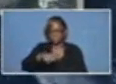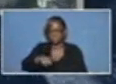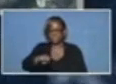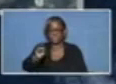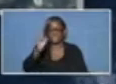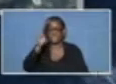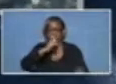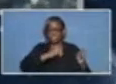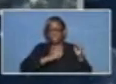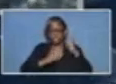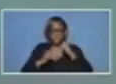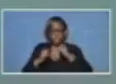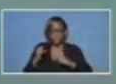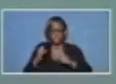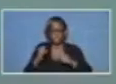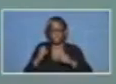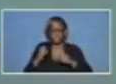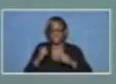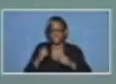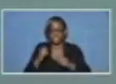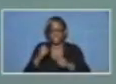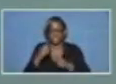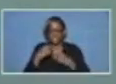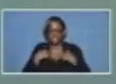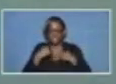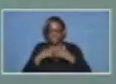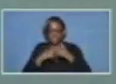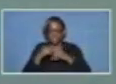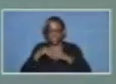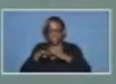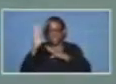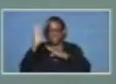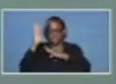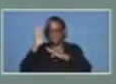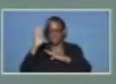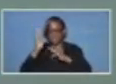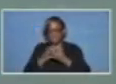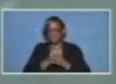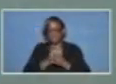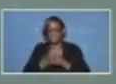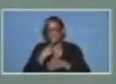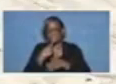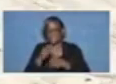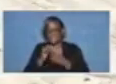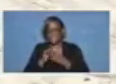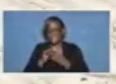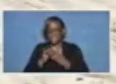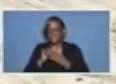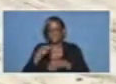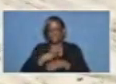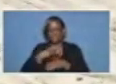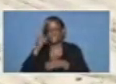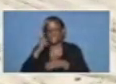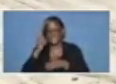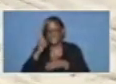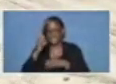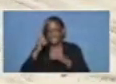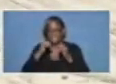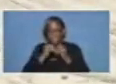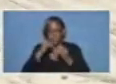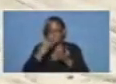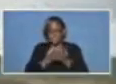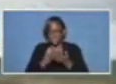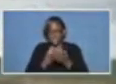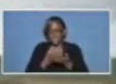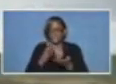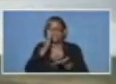as a threat to funding climate change initiatives. Davis also reiterated his call for more climate mitigation funding to tackle the